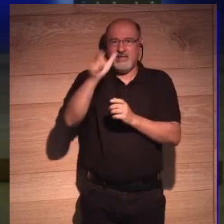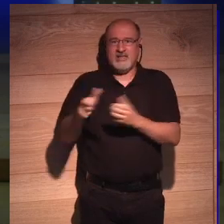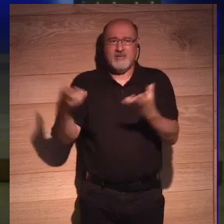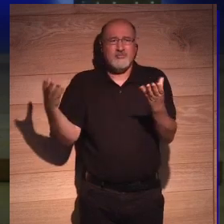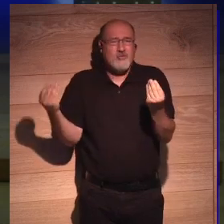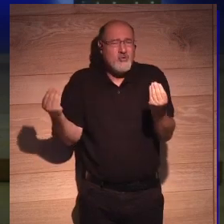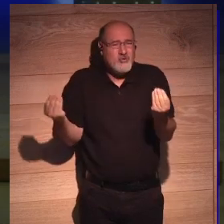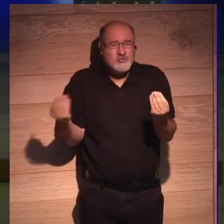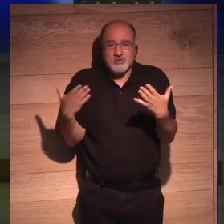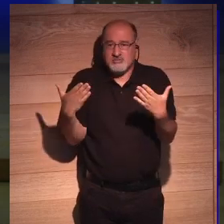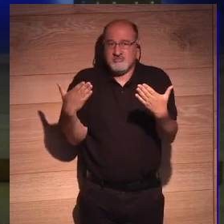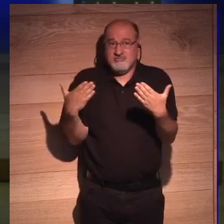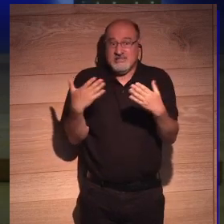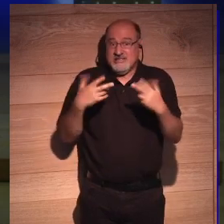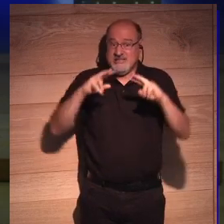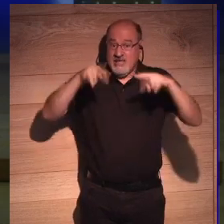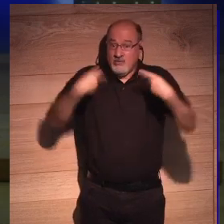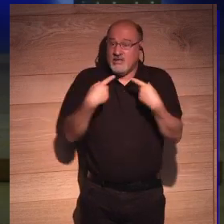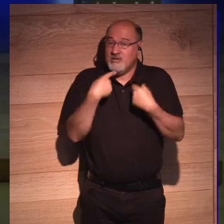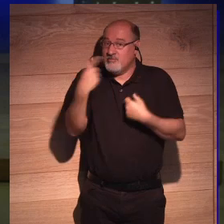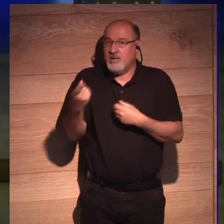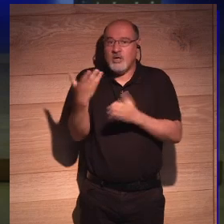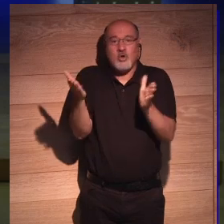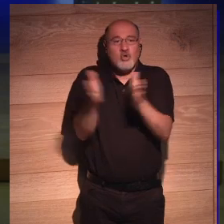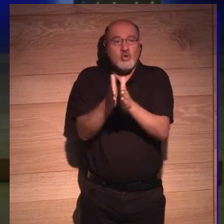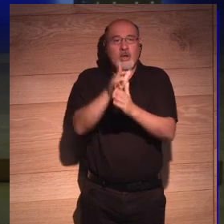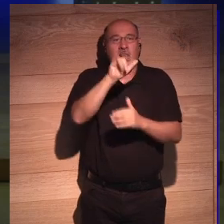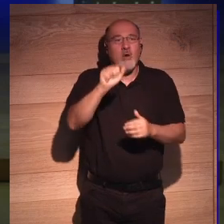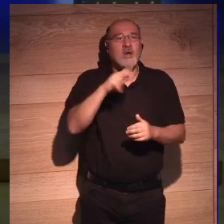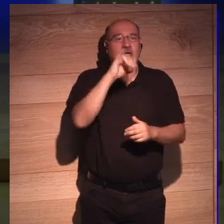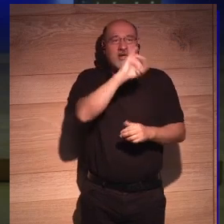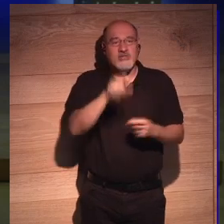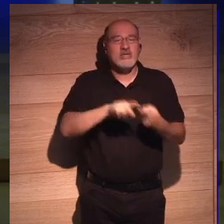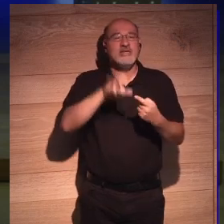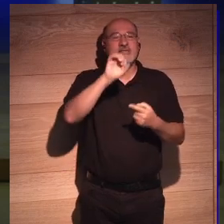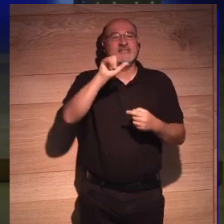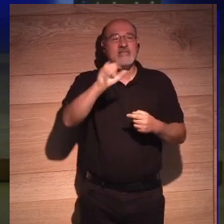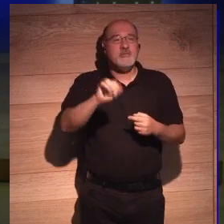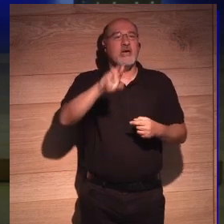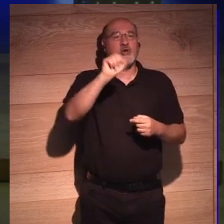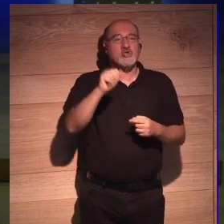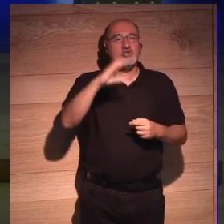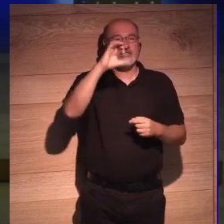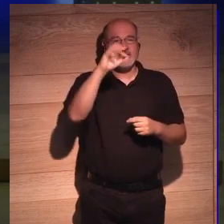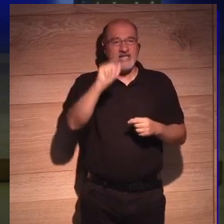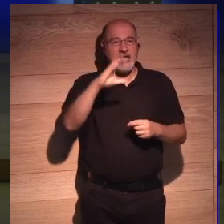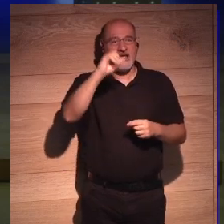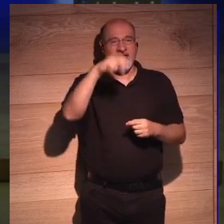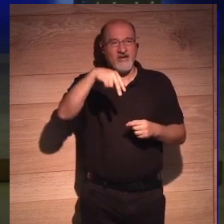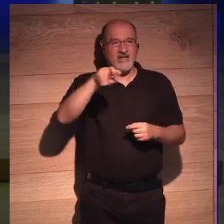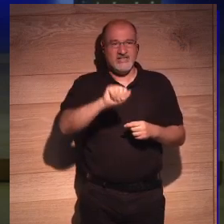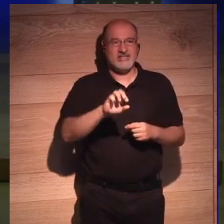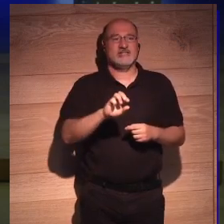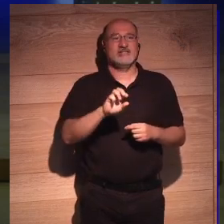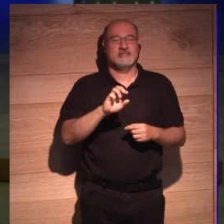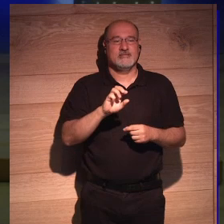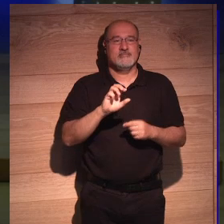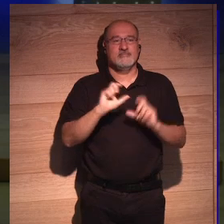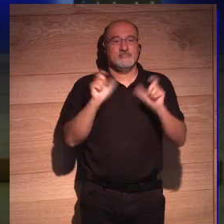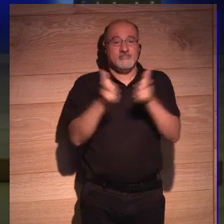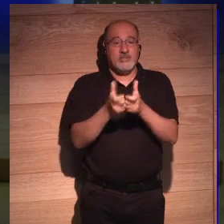a ton of us, and this would not be possible without my colleagues from programming, Laura Hernandez, Silvia Arroyo, Sara Cabañas, the